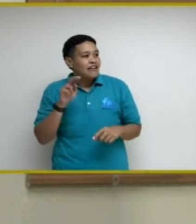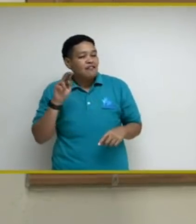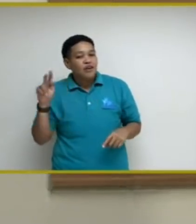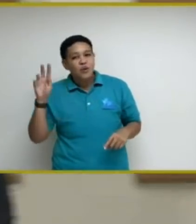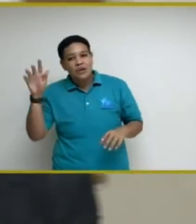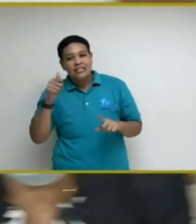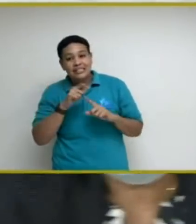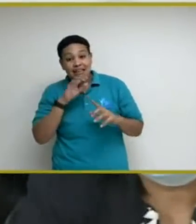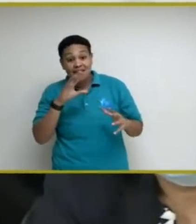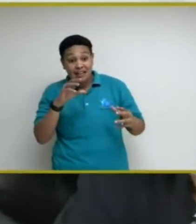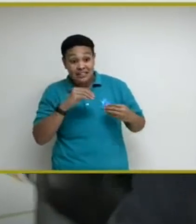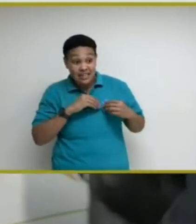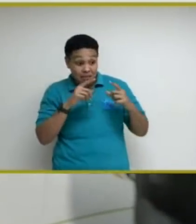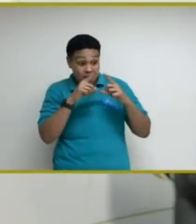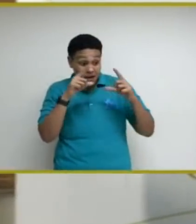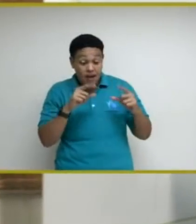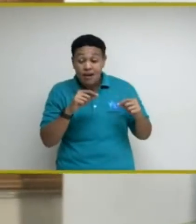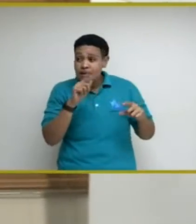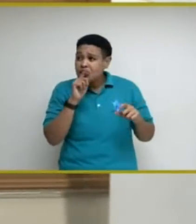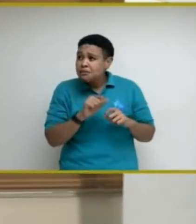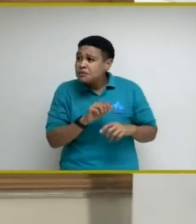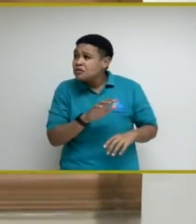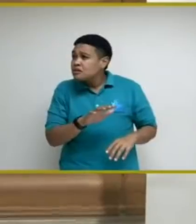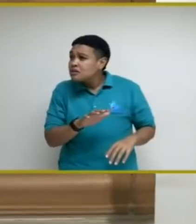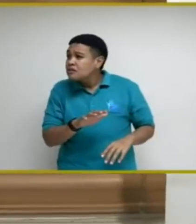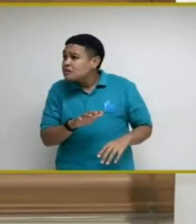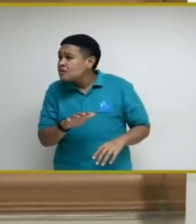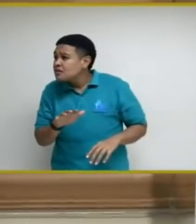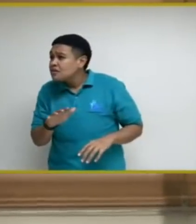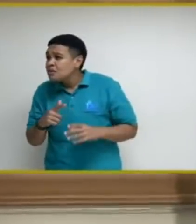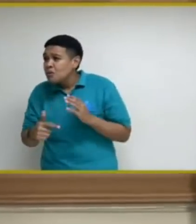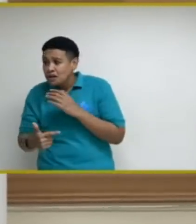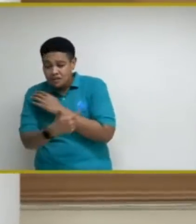UK acceptance of the batches that were